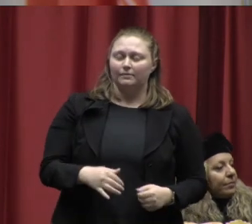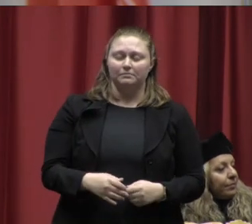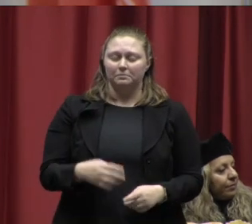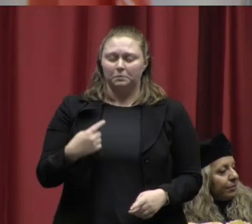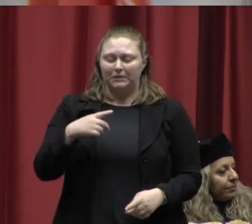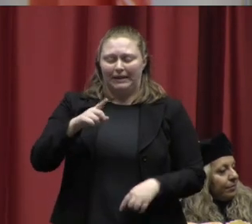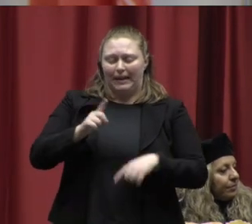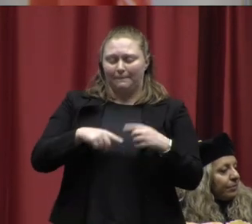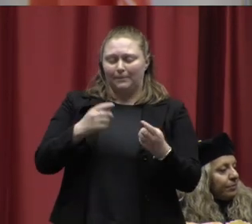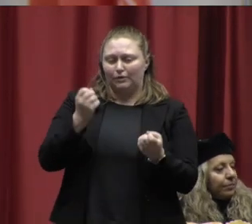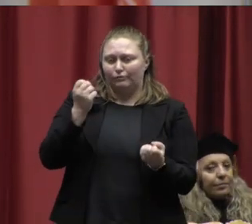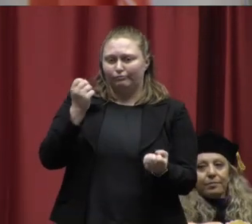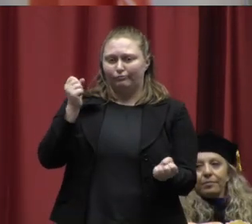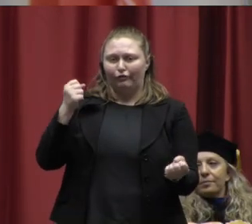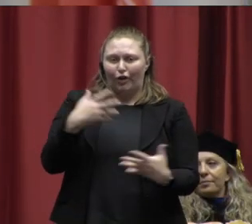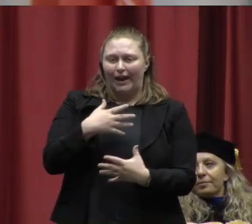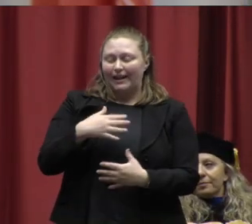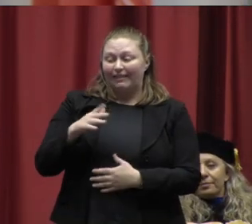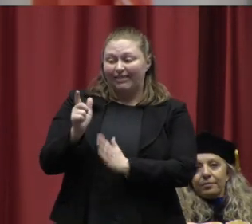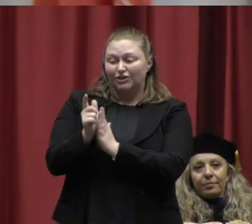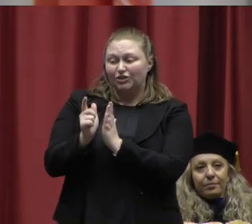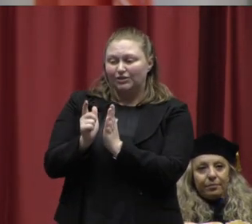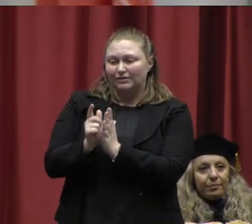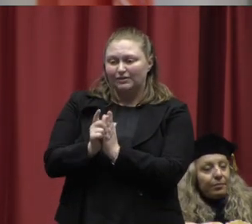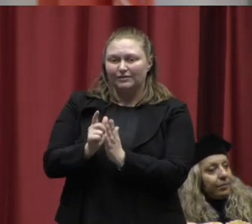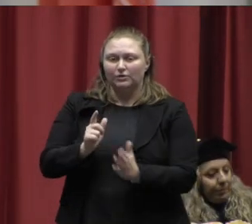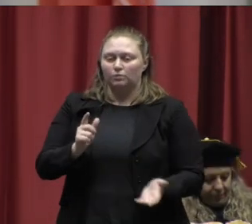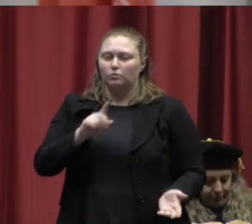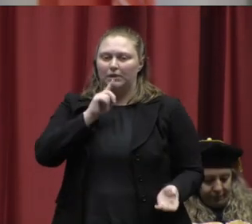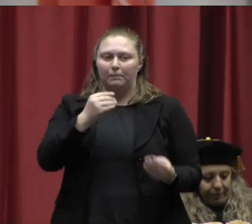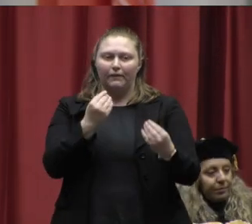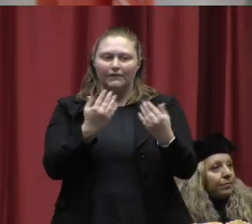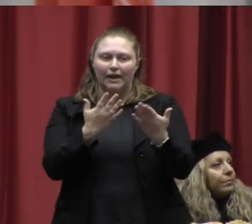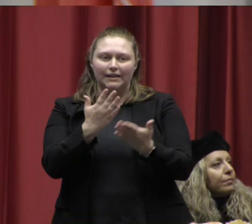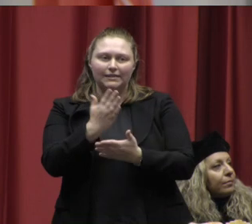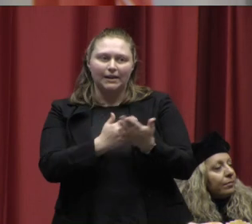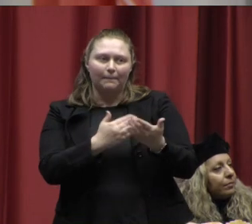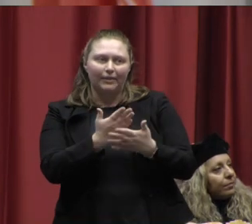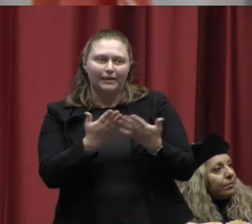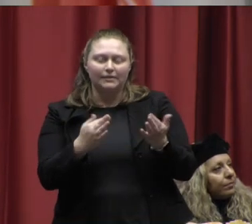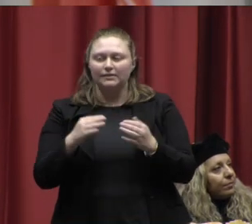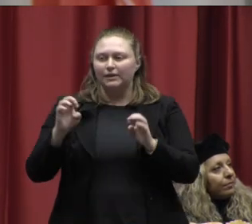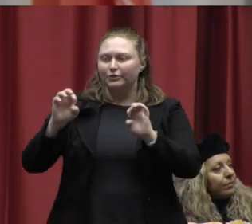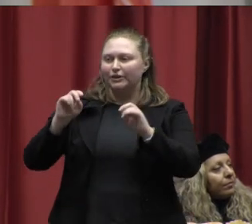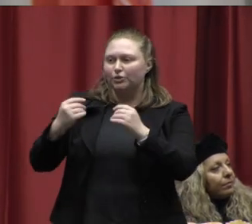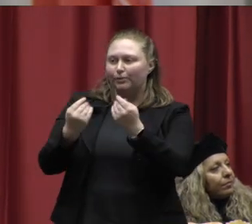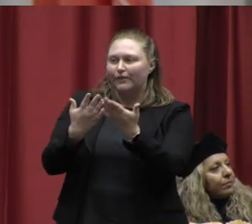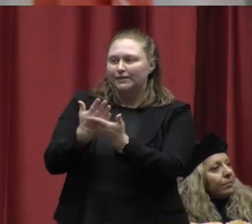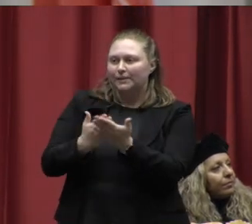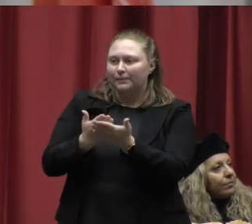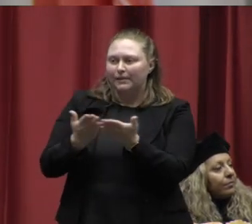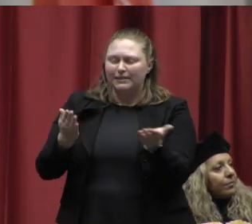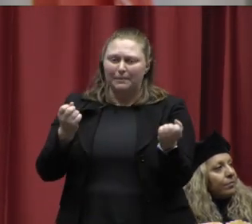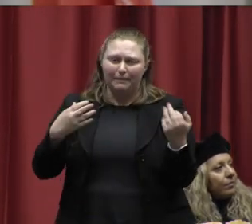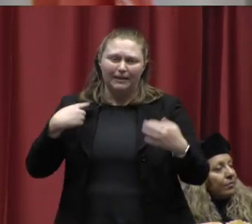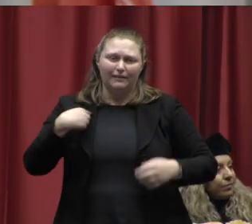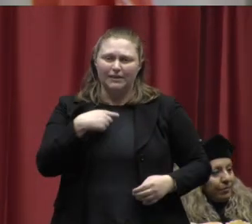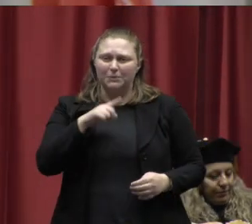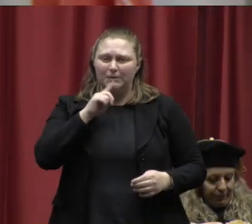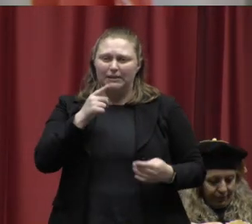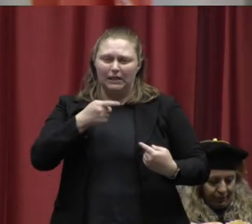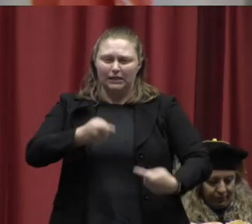bathroom, legislation attacks our existence, education is underfunded, and many of us are unheard by